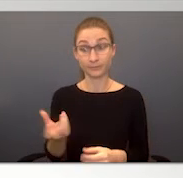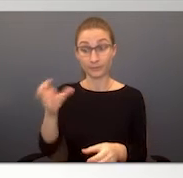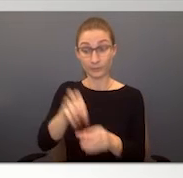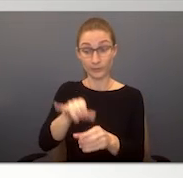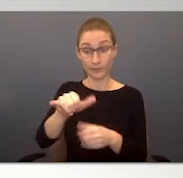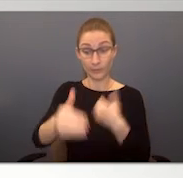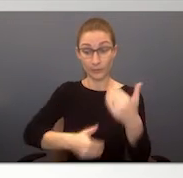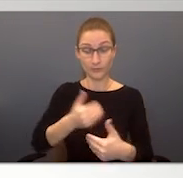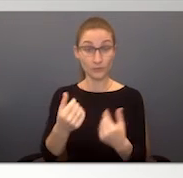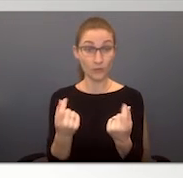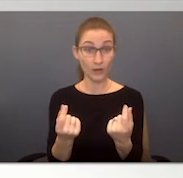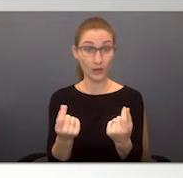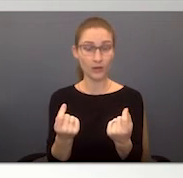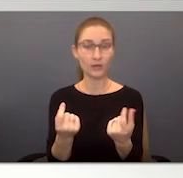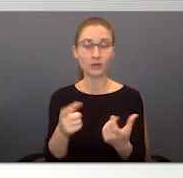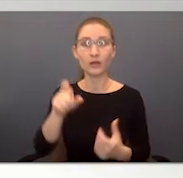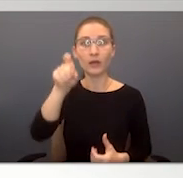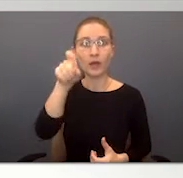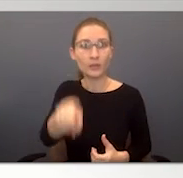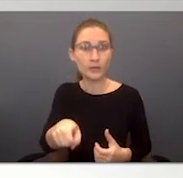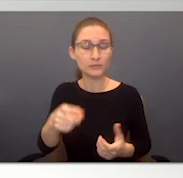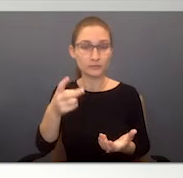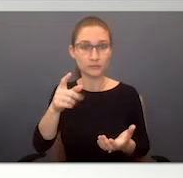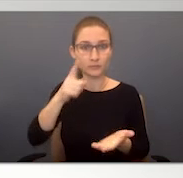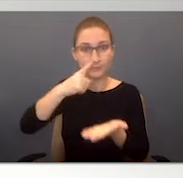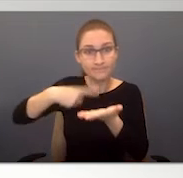reconstructed, basically.